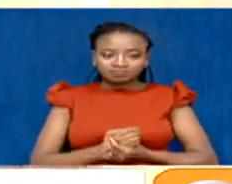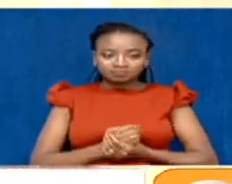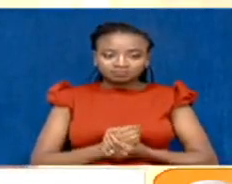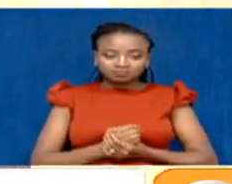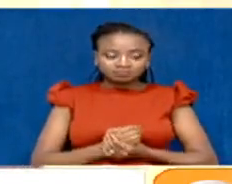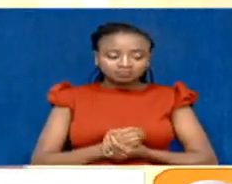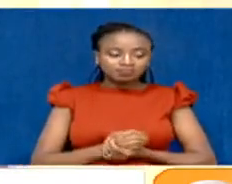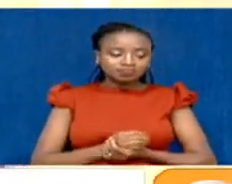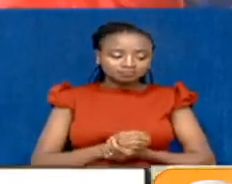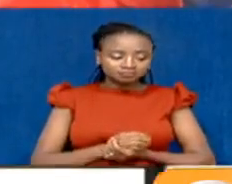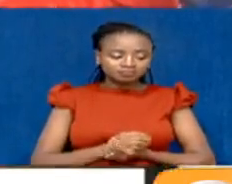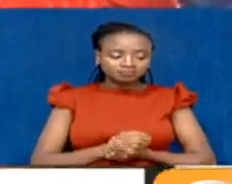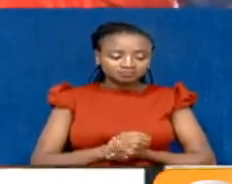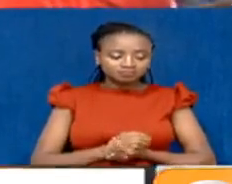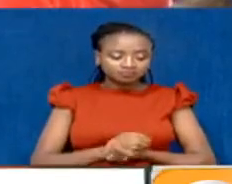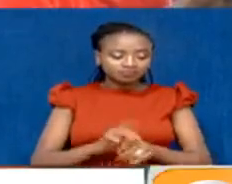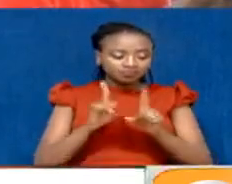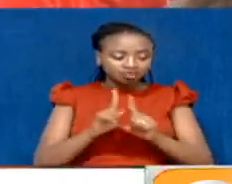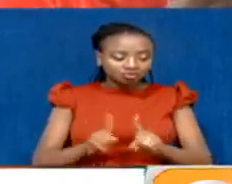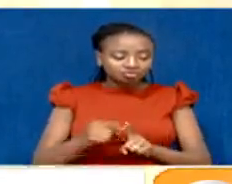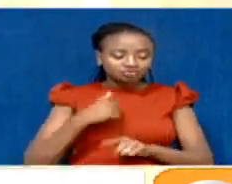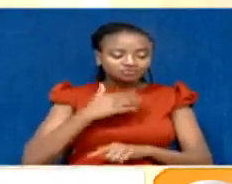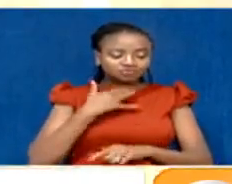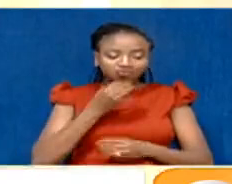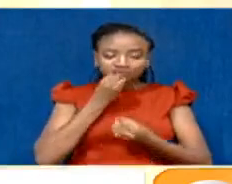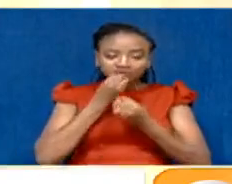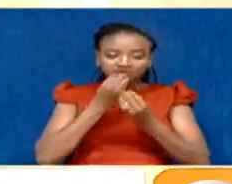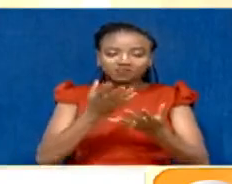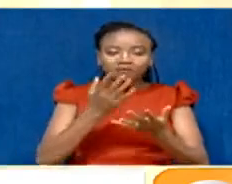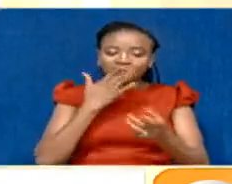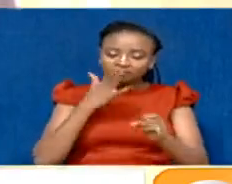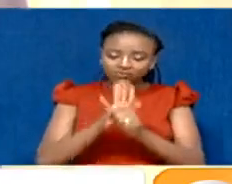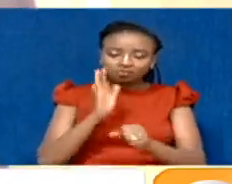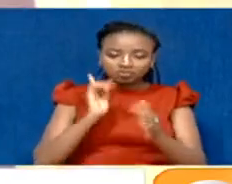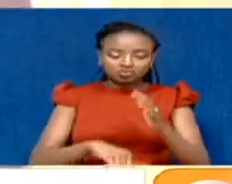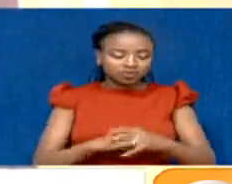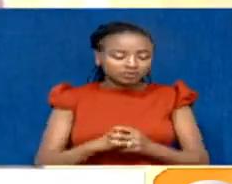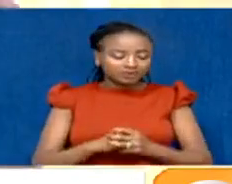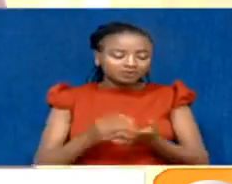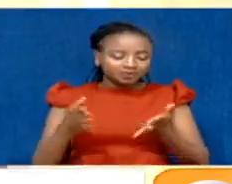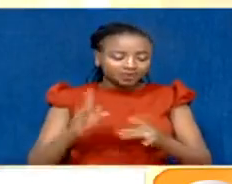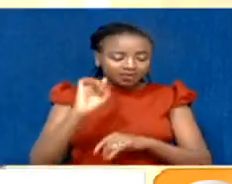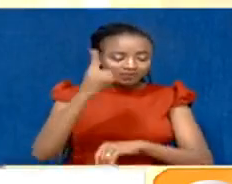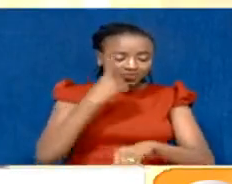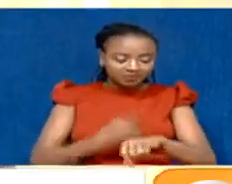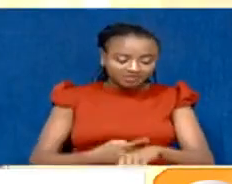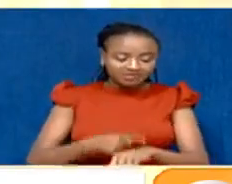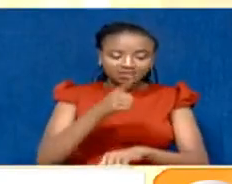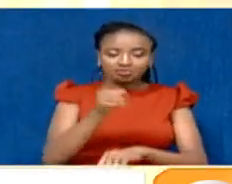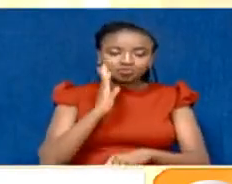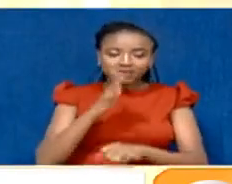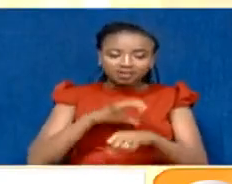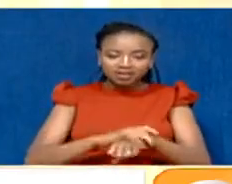It's completely locked, and I want to assure you, Baba, for the first time, you are going to get